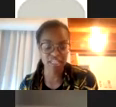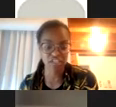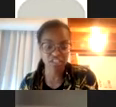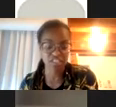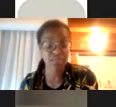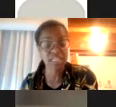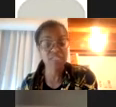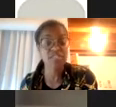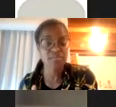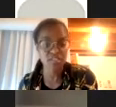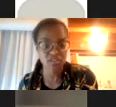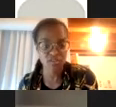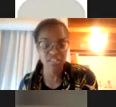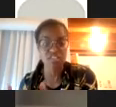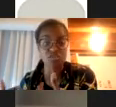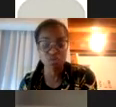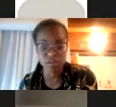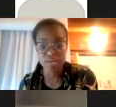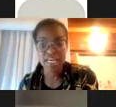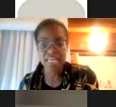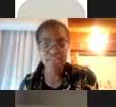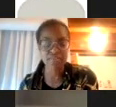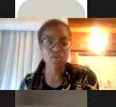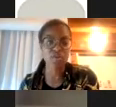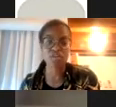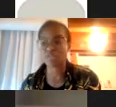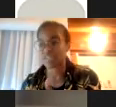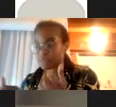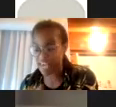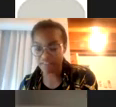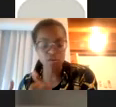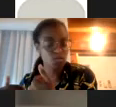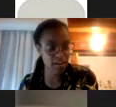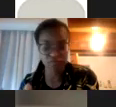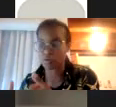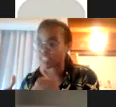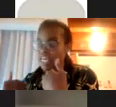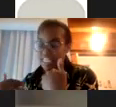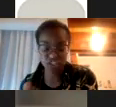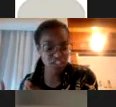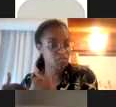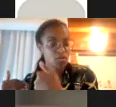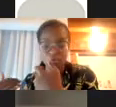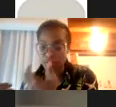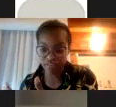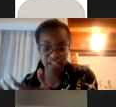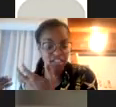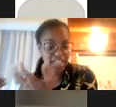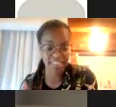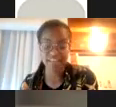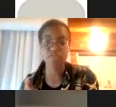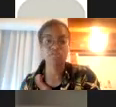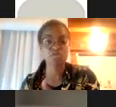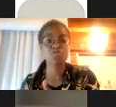family regulation system because of substance use. And this is true, even though we know that Black folks, white folks, Indigenous folks, people of